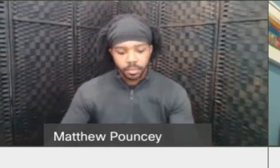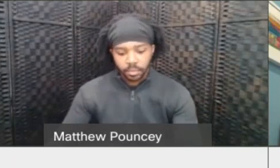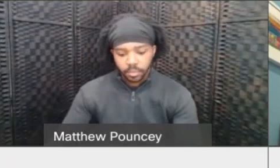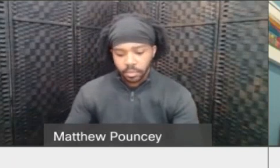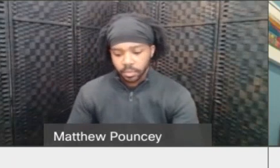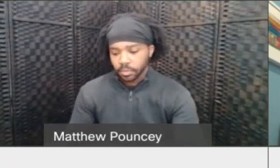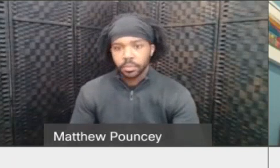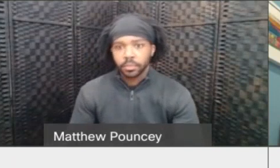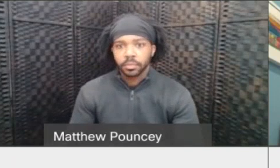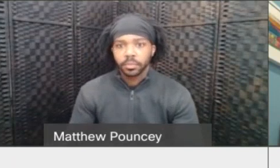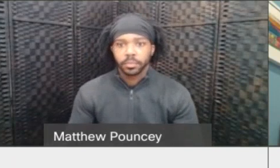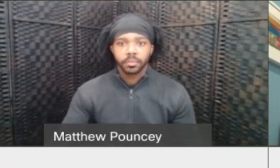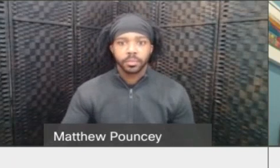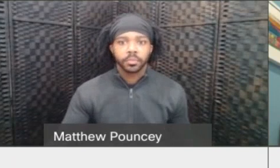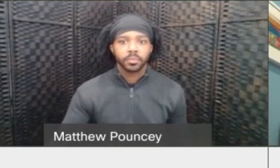maribel.sabio@dc.gov.